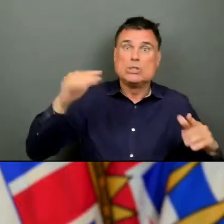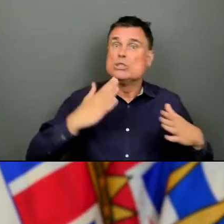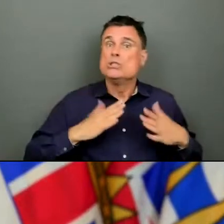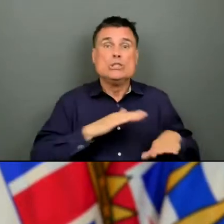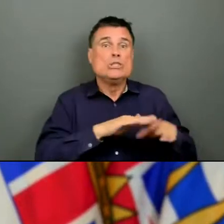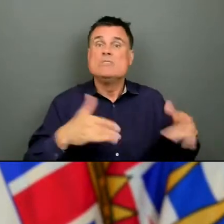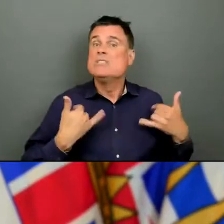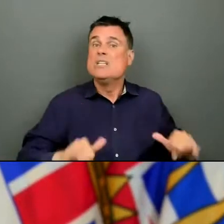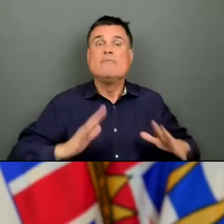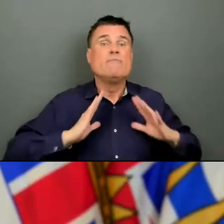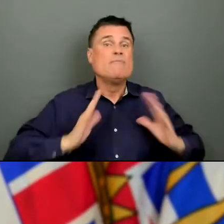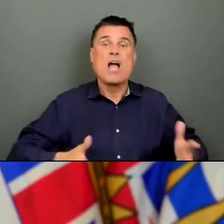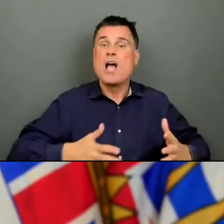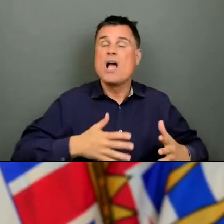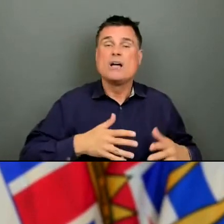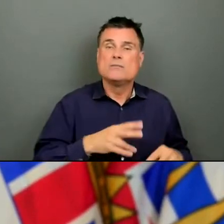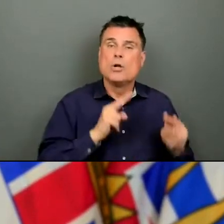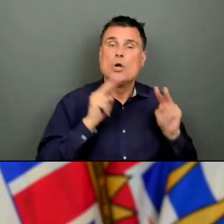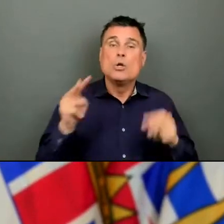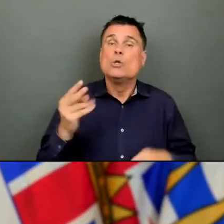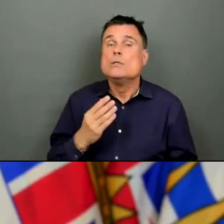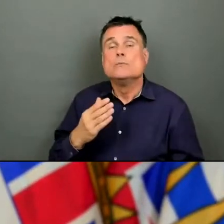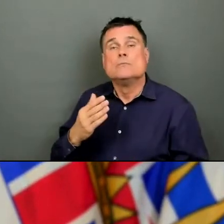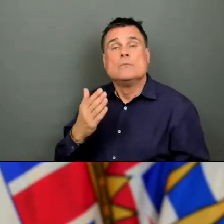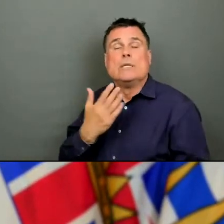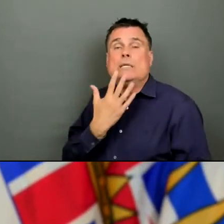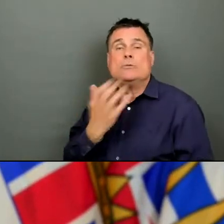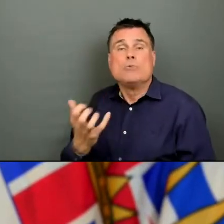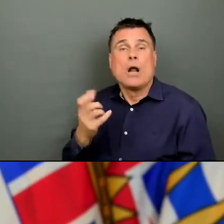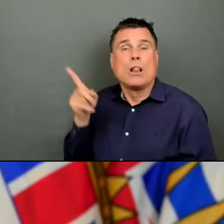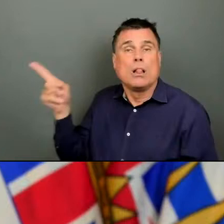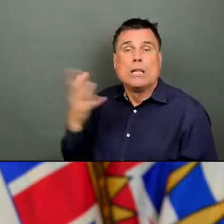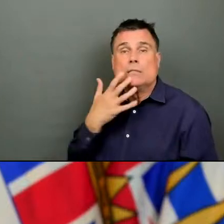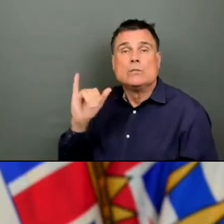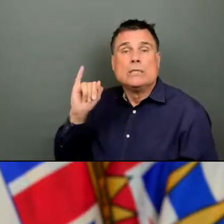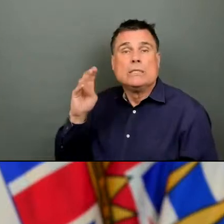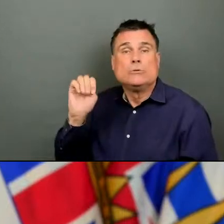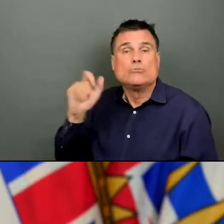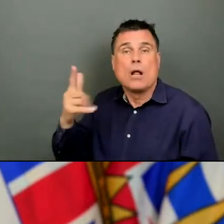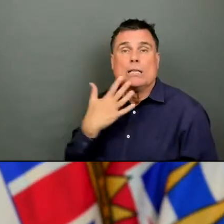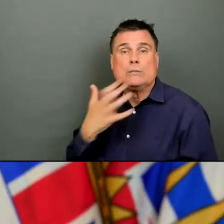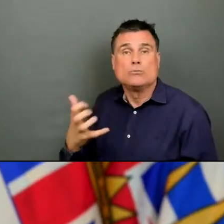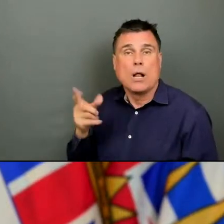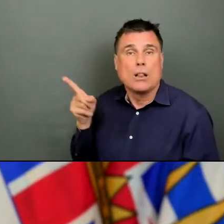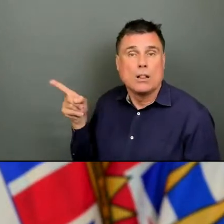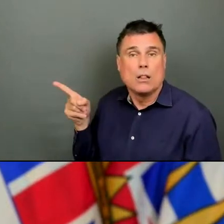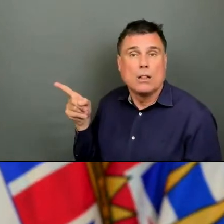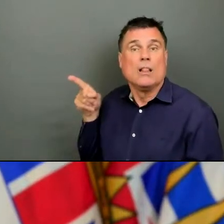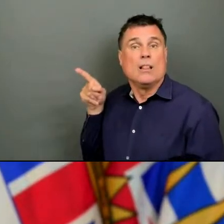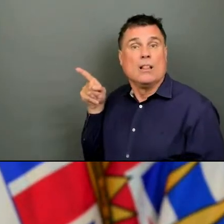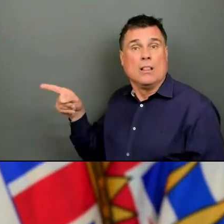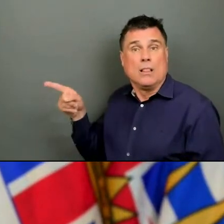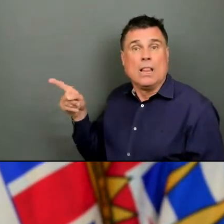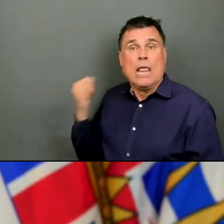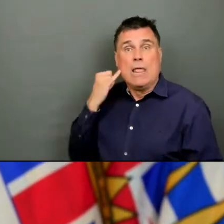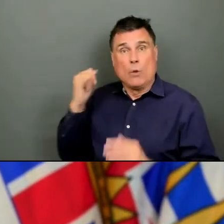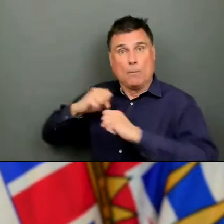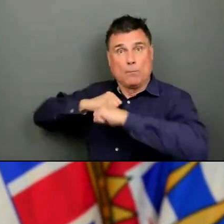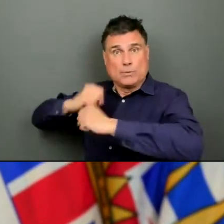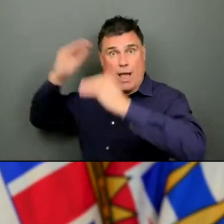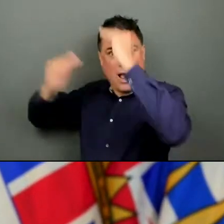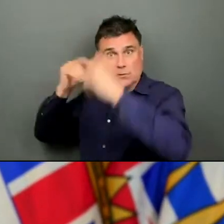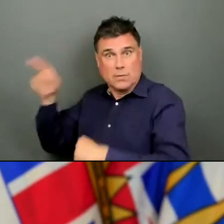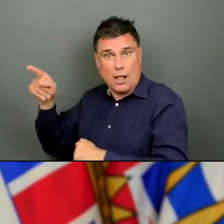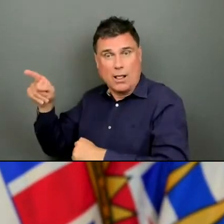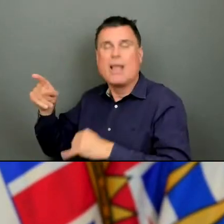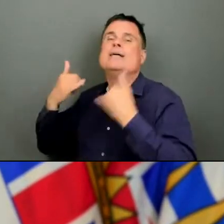of Israel, that if you reduce transmission in the community, you're protecting everybody, even those who can't be immunized